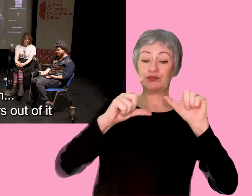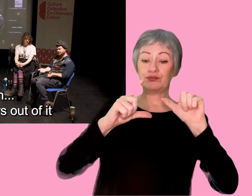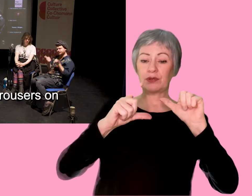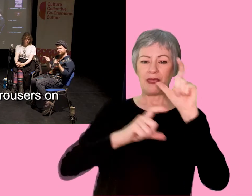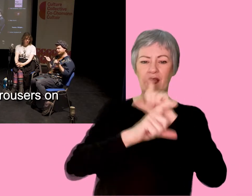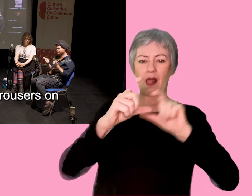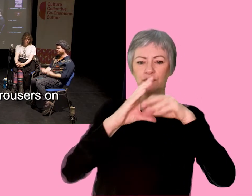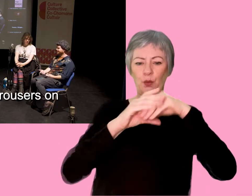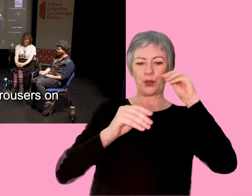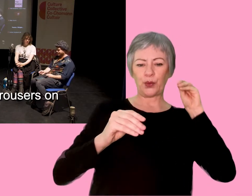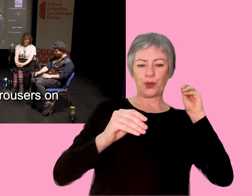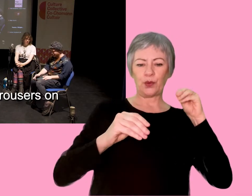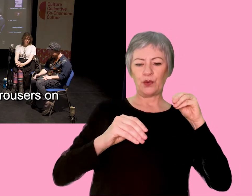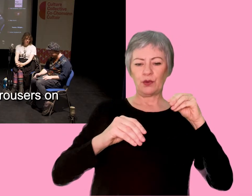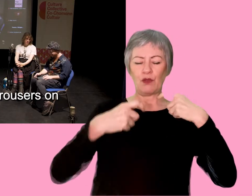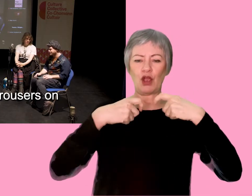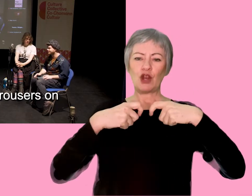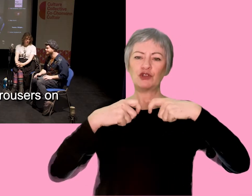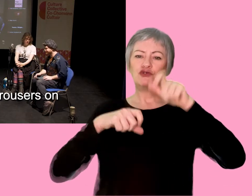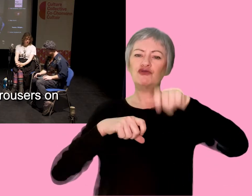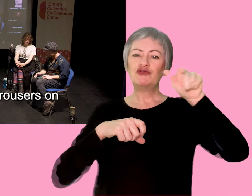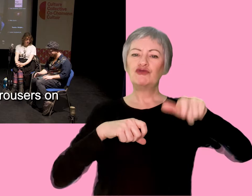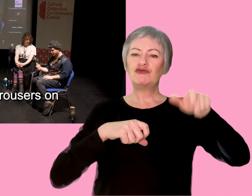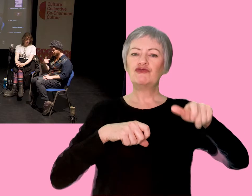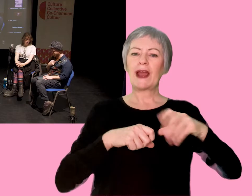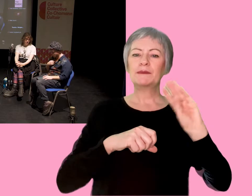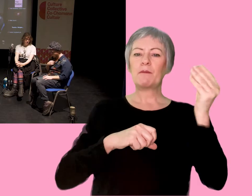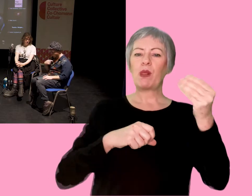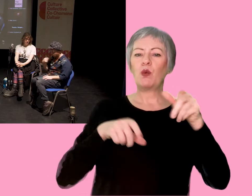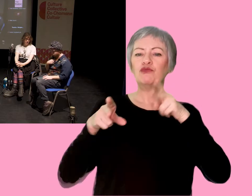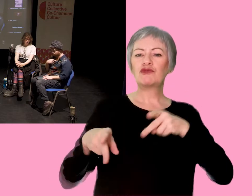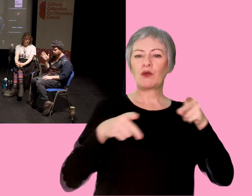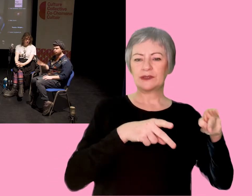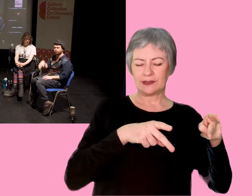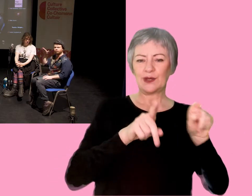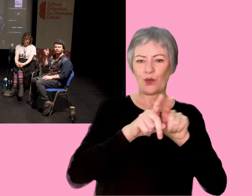out of it, and I have striped blue trousers on as well.